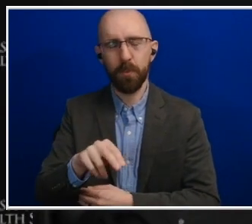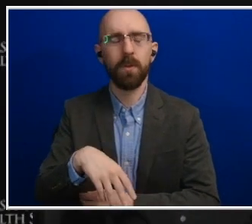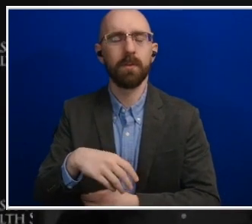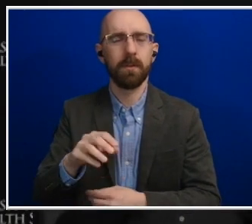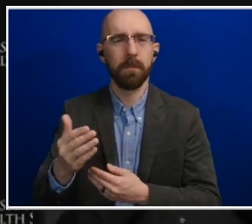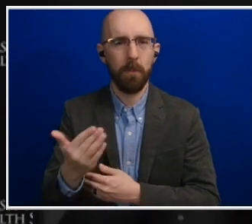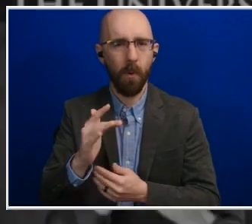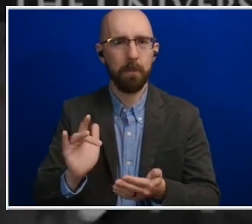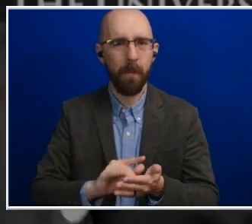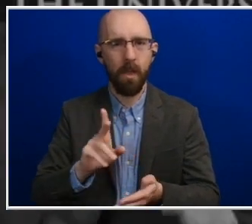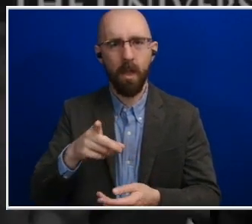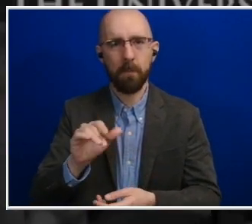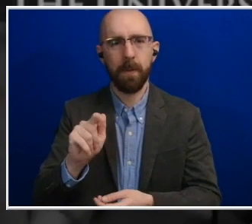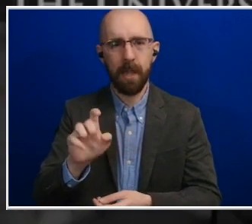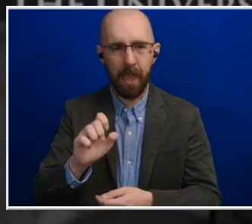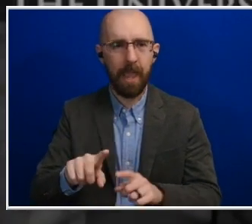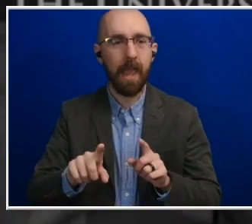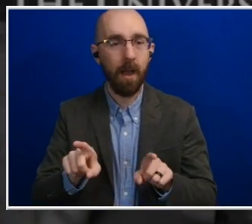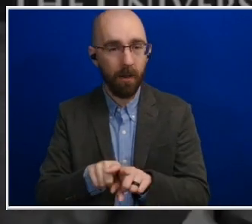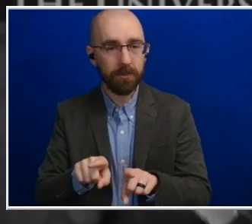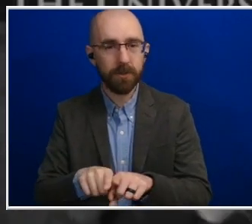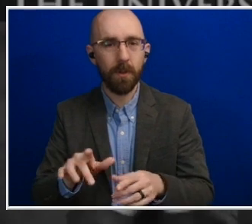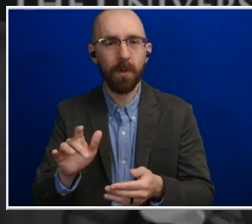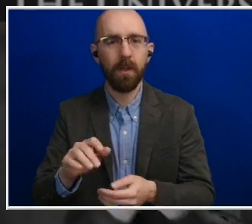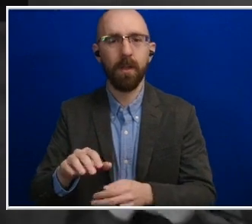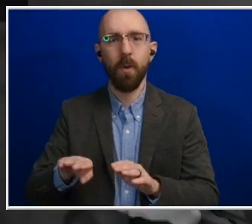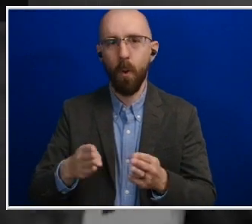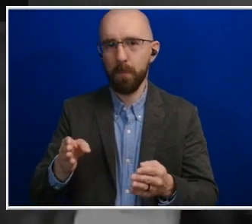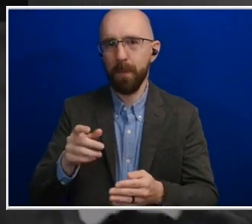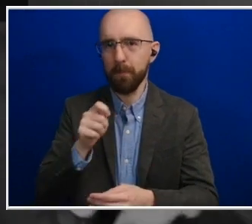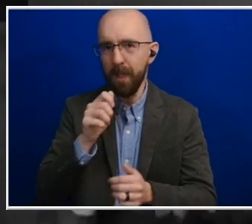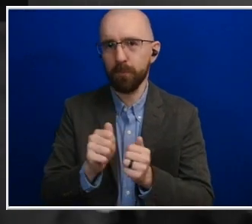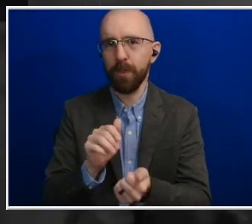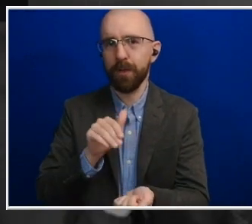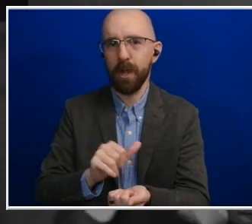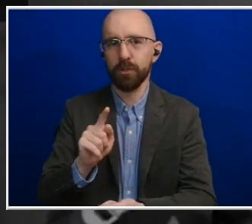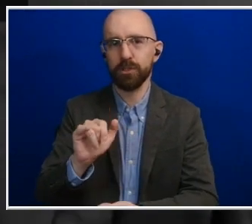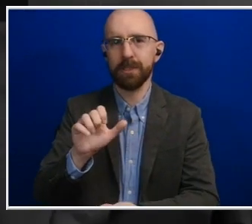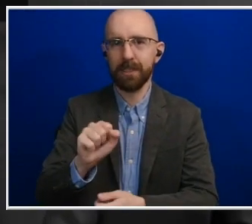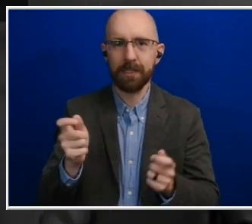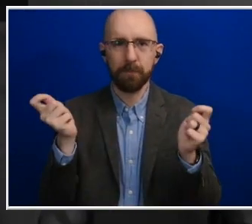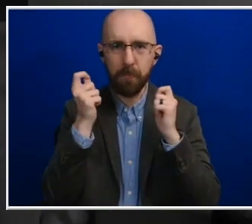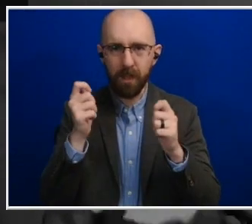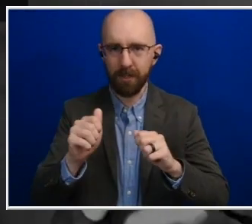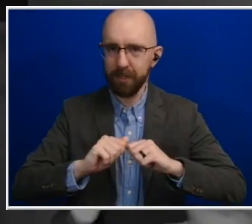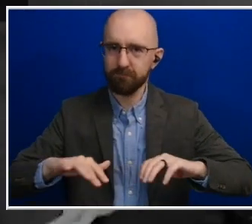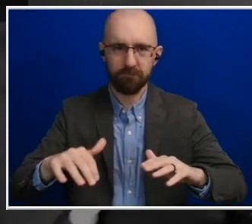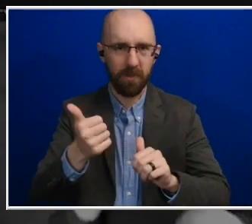Dr. Stites podcast. Now everywhere podcasts are available.